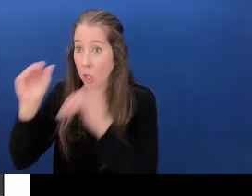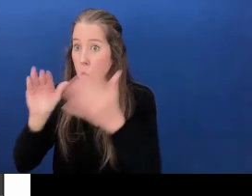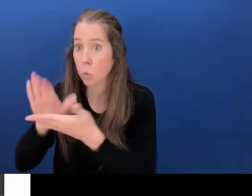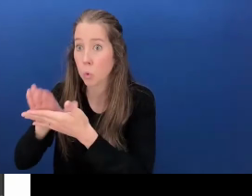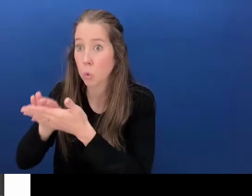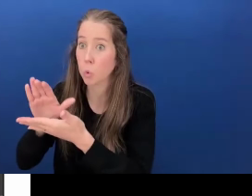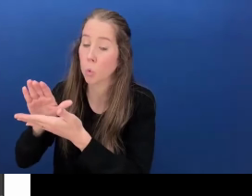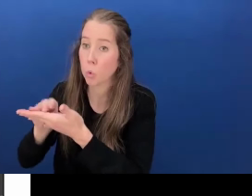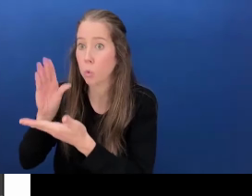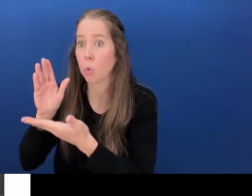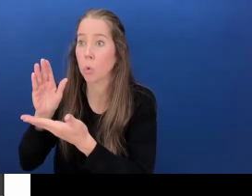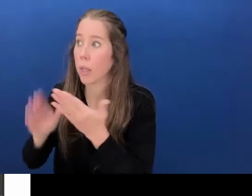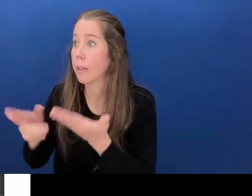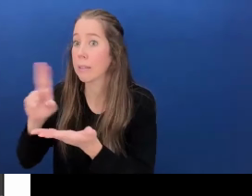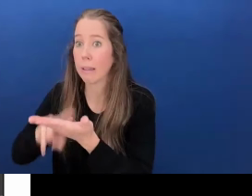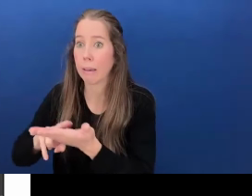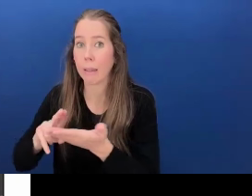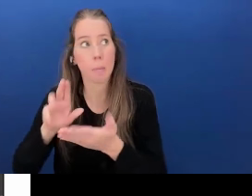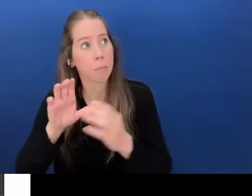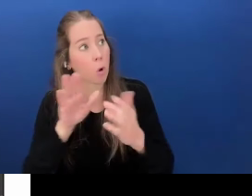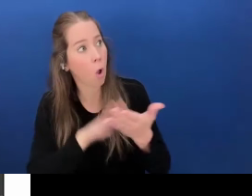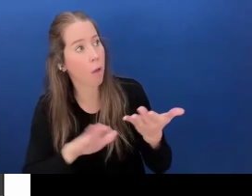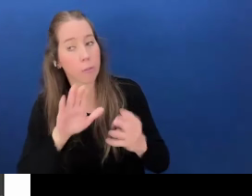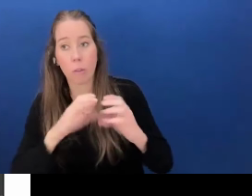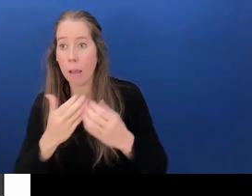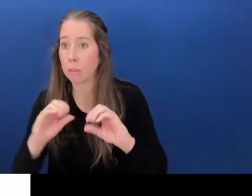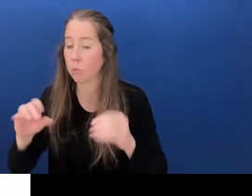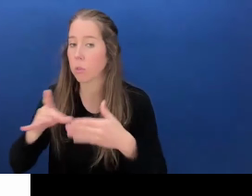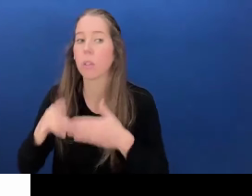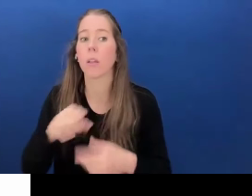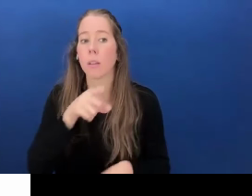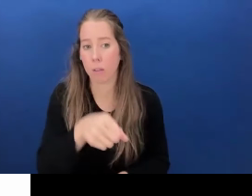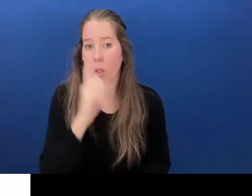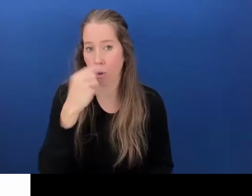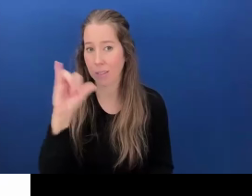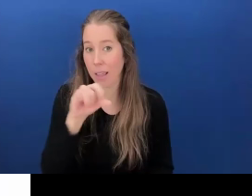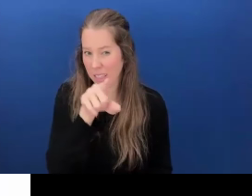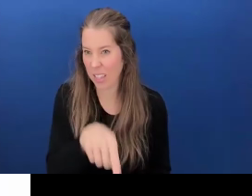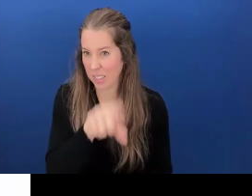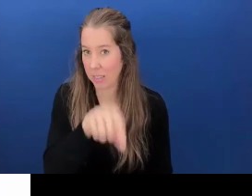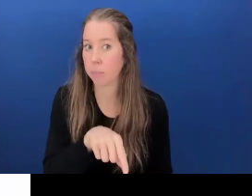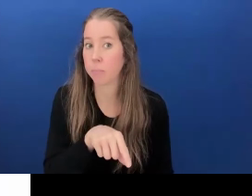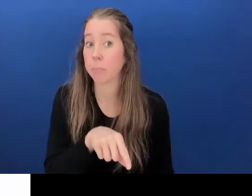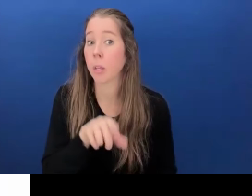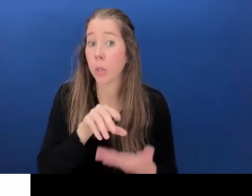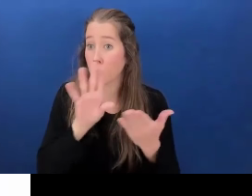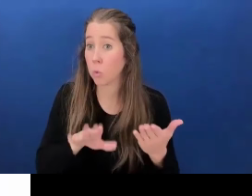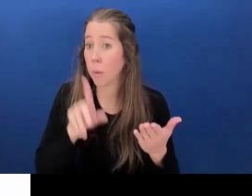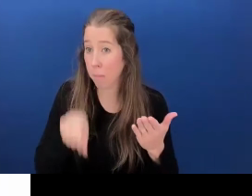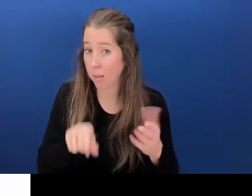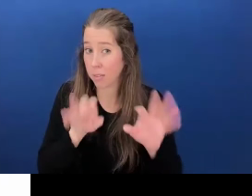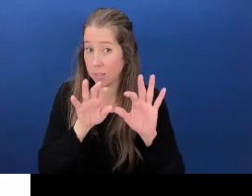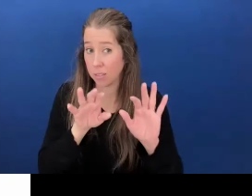into classes at the college without any guidance. So the way that it looks for them is a student has to fill out this form, and it's